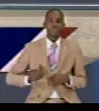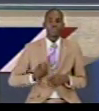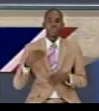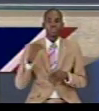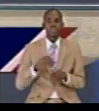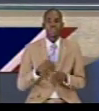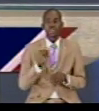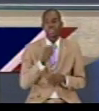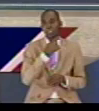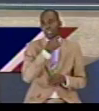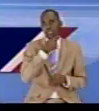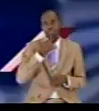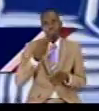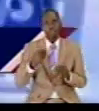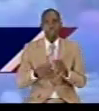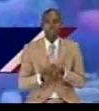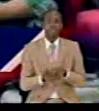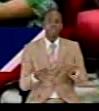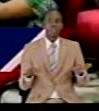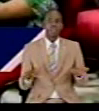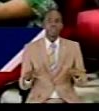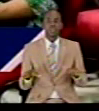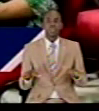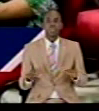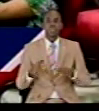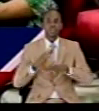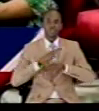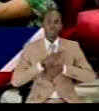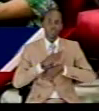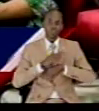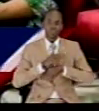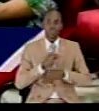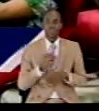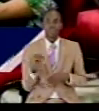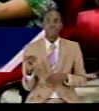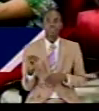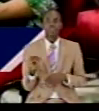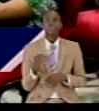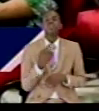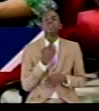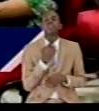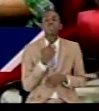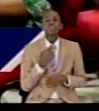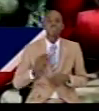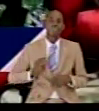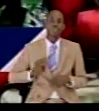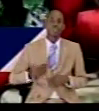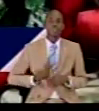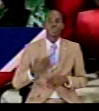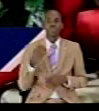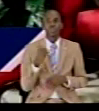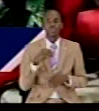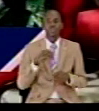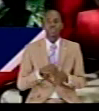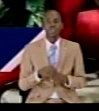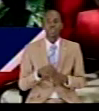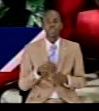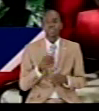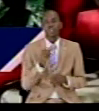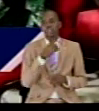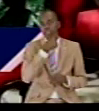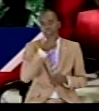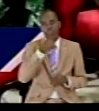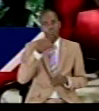dry land. Satisfying thirsty souls in a dry